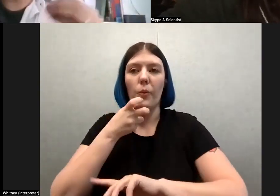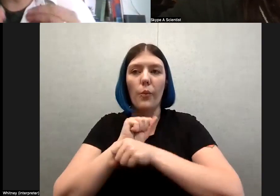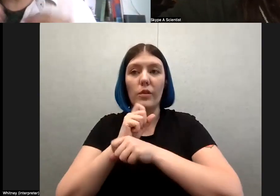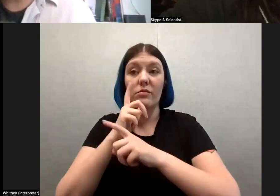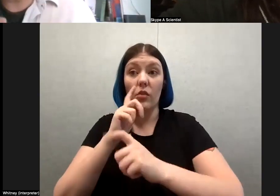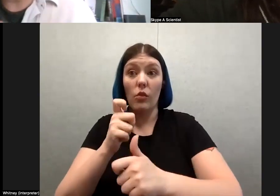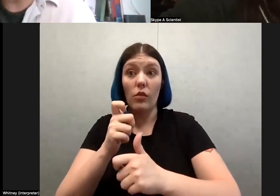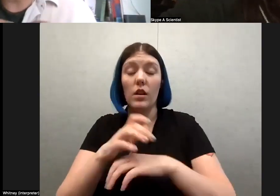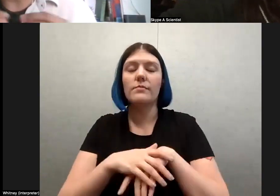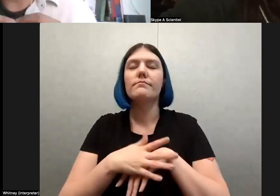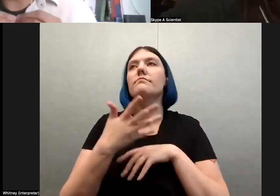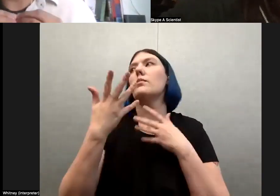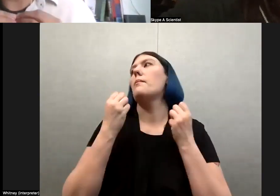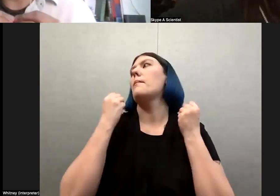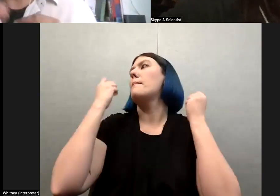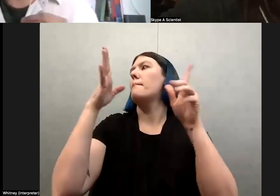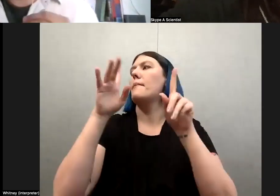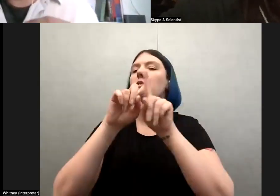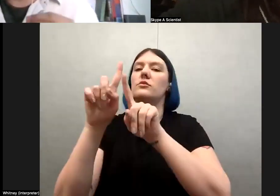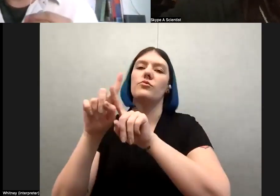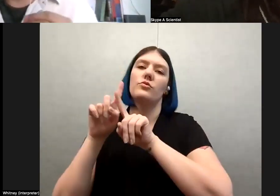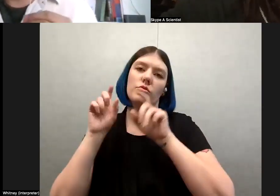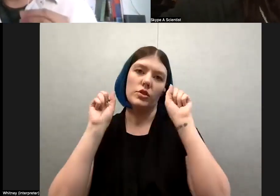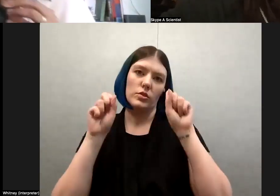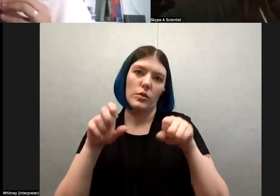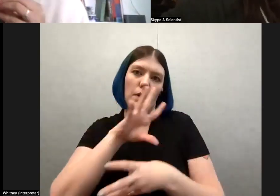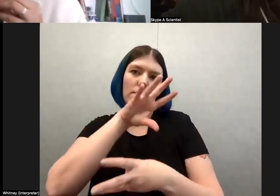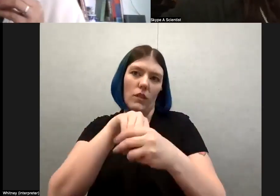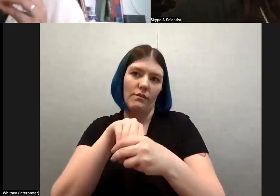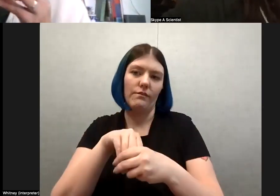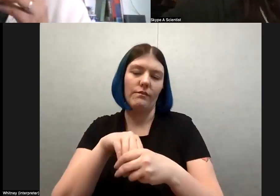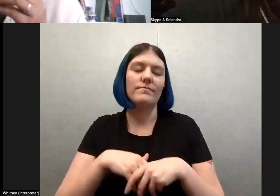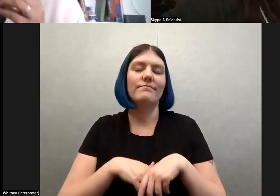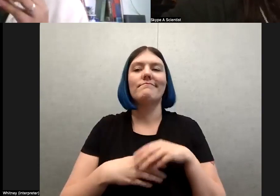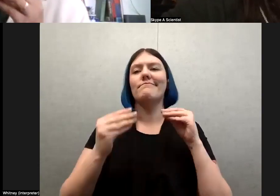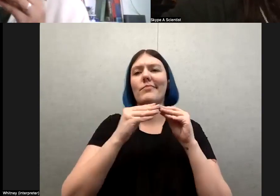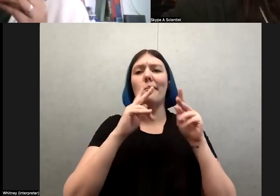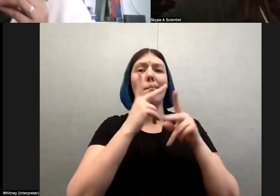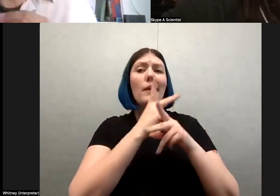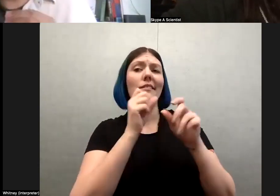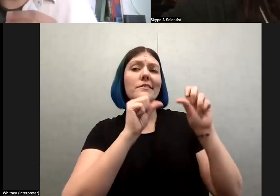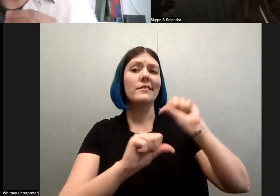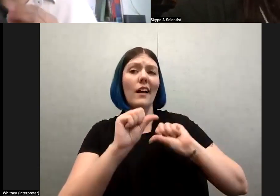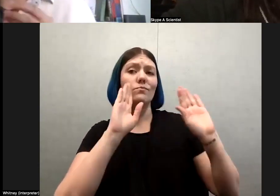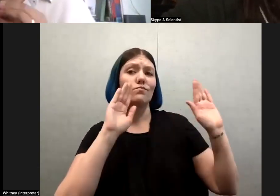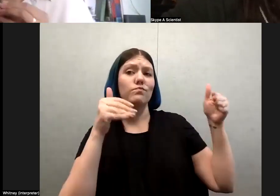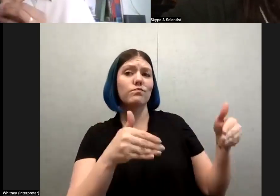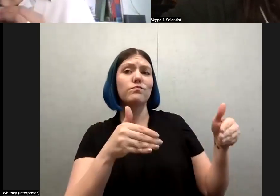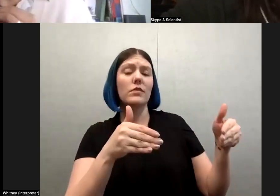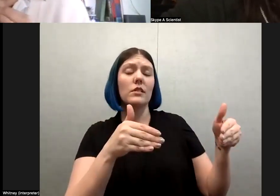are so many different ways that you can get involved. So you can do it from this more kind of math, science, even like computer